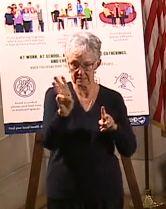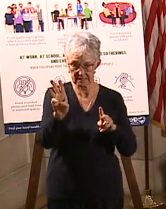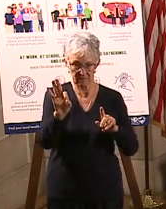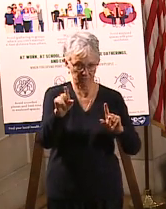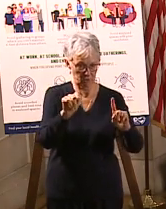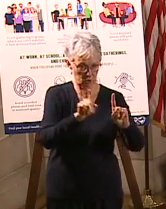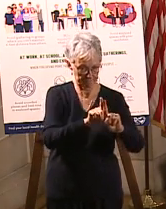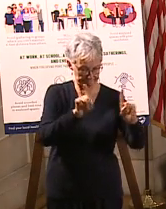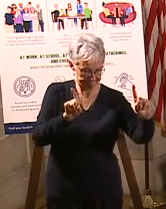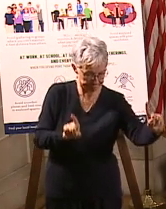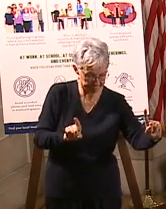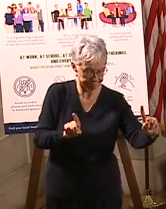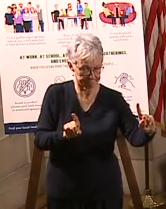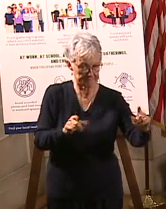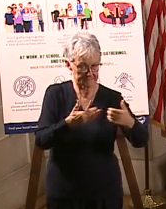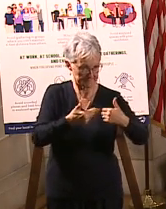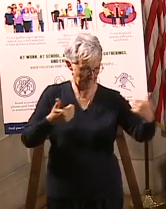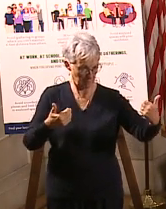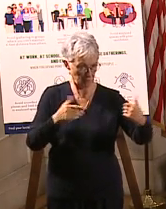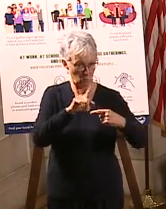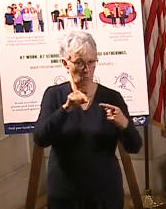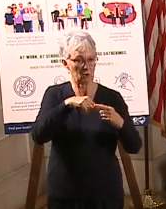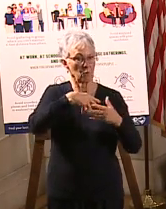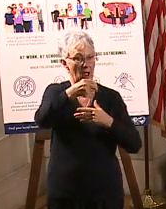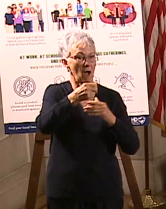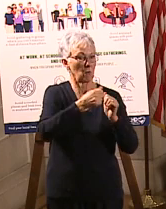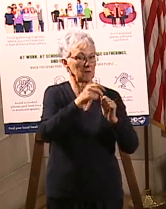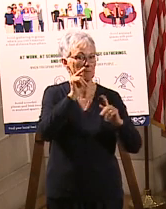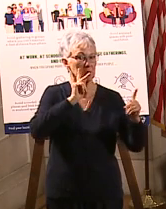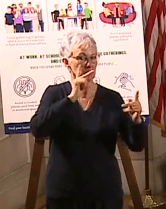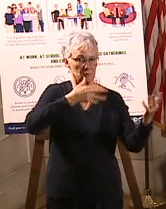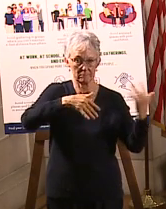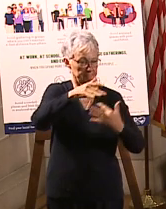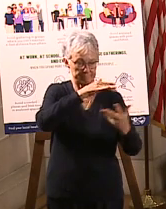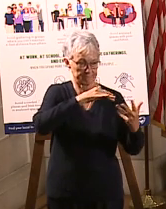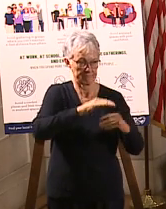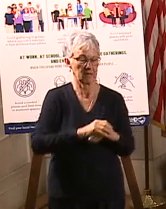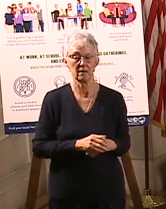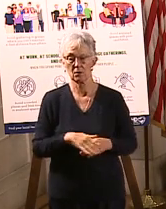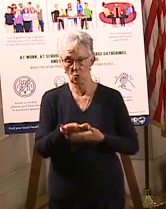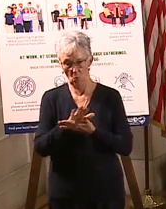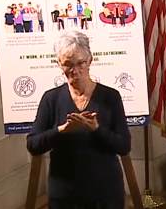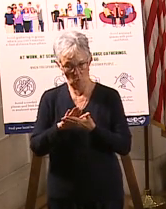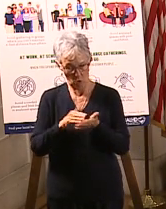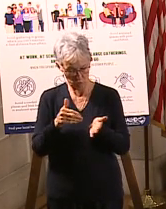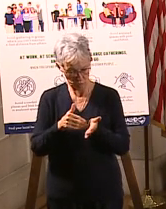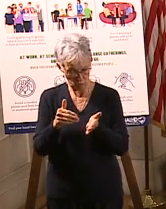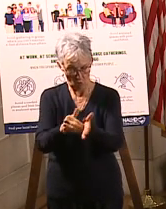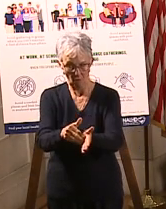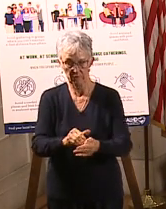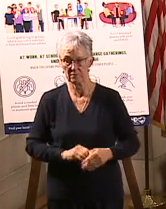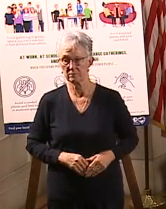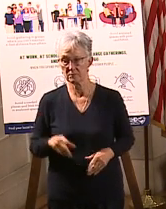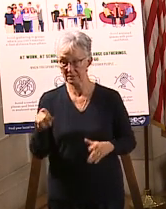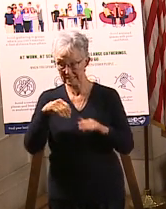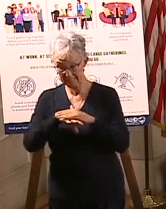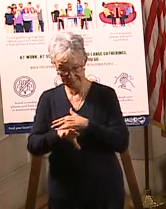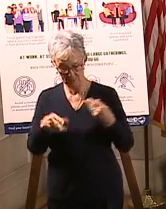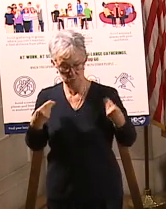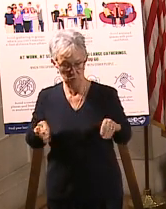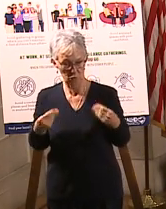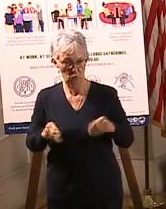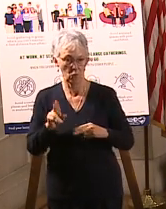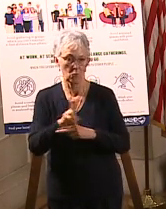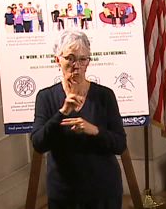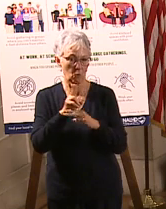distance between you and other people when you're out in public. Wash your hands often, that actually kills the virus. Wear a mask when you go to the store. Stay home when you're